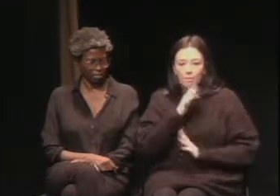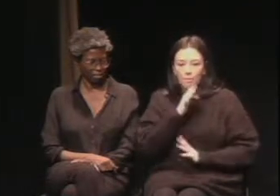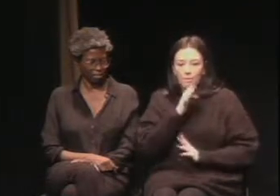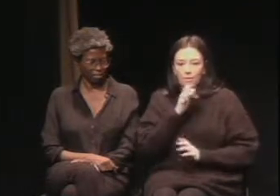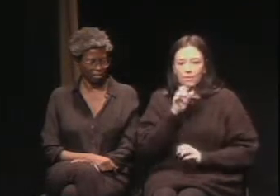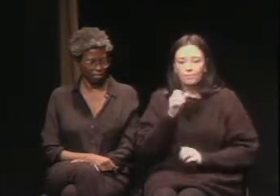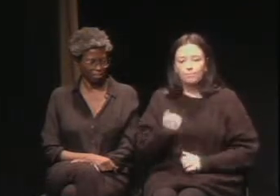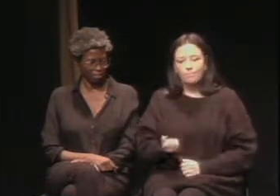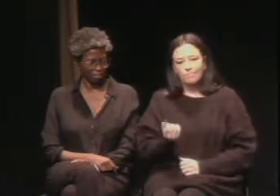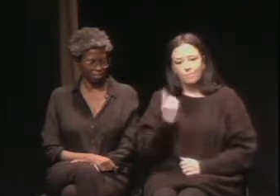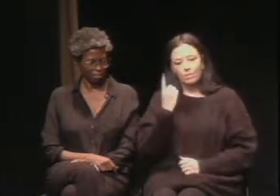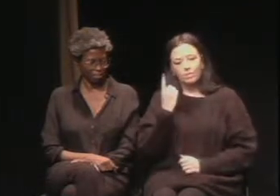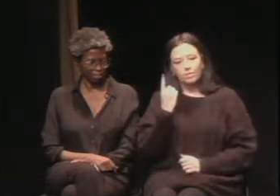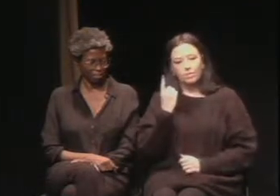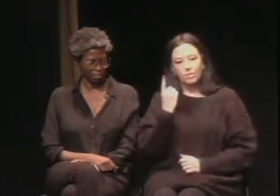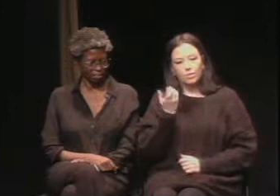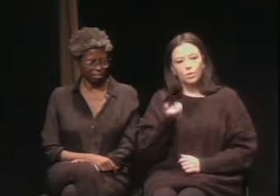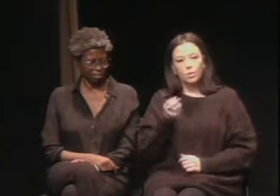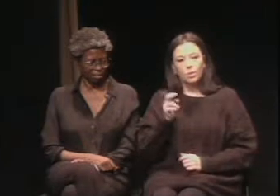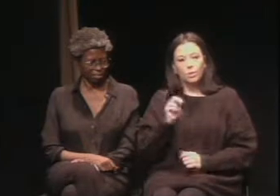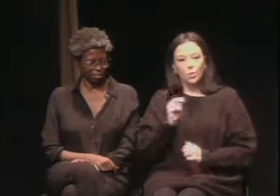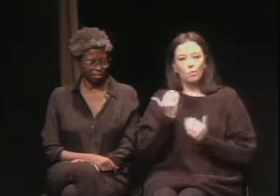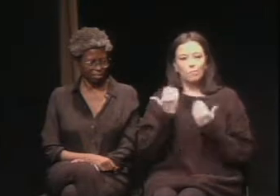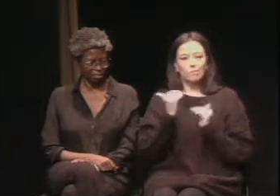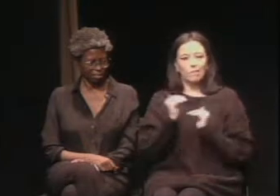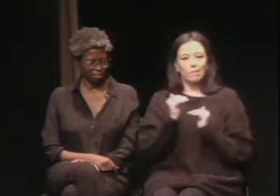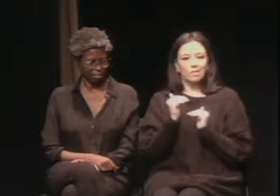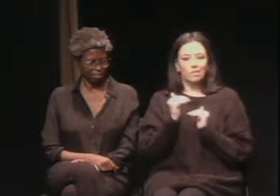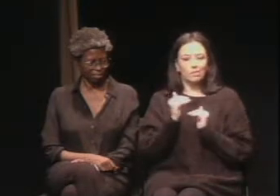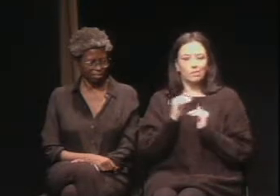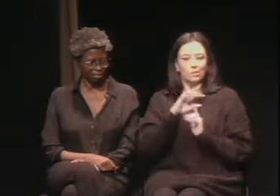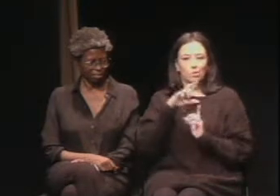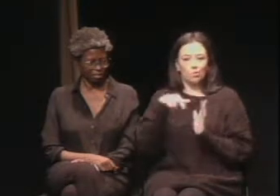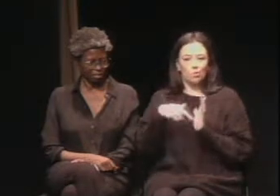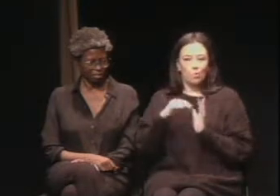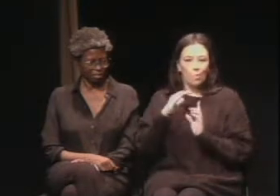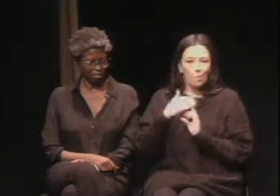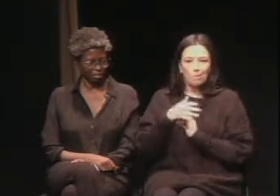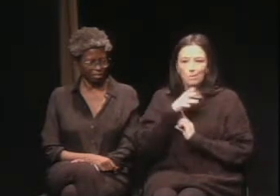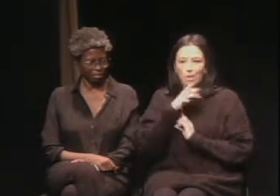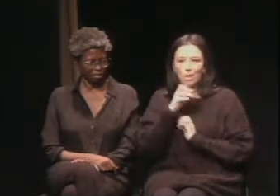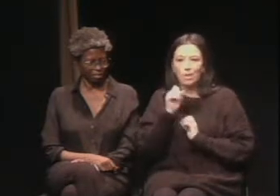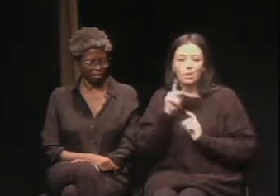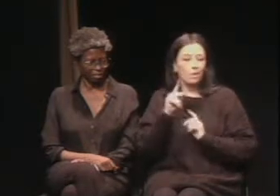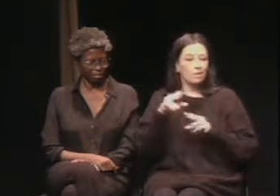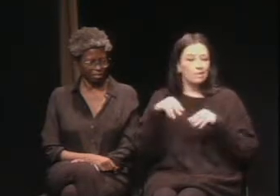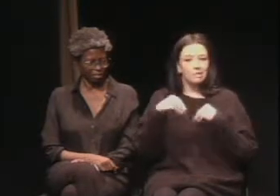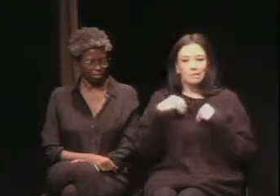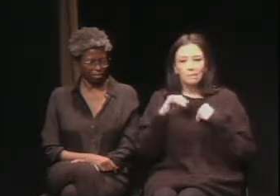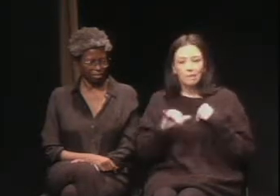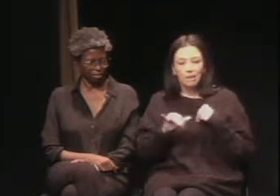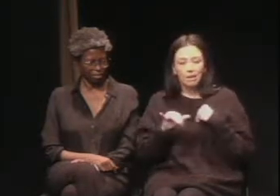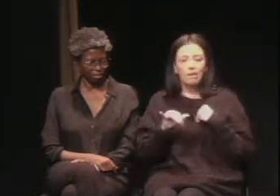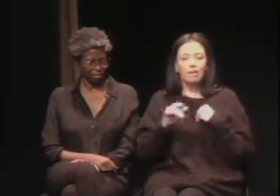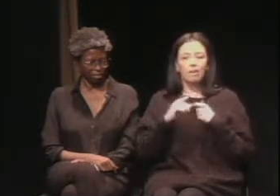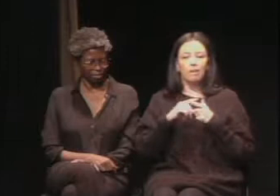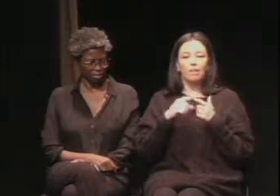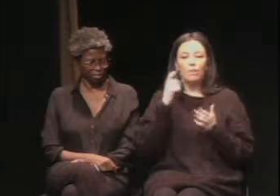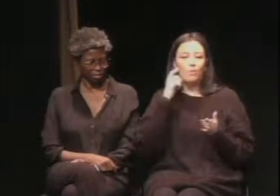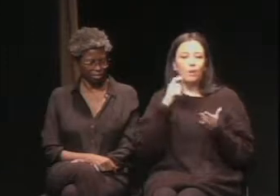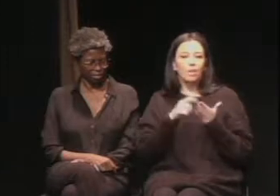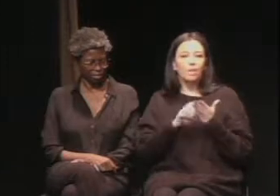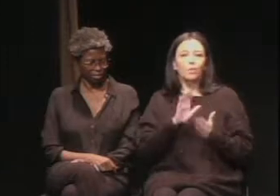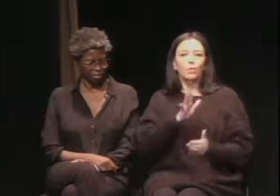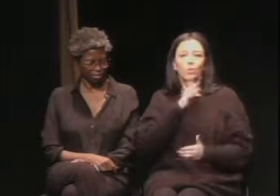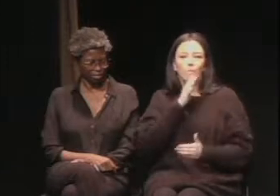to understand your own limitations as a mother and be okay with that. Yeah. And then also to recognize your